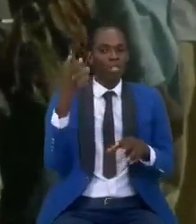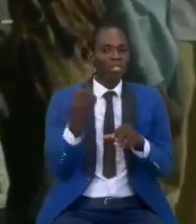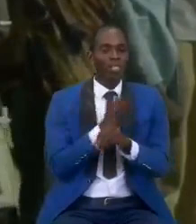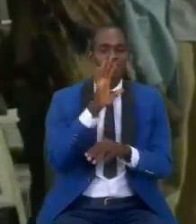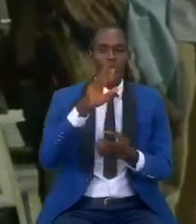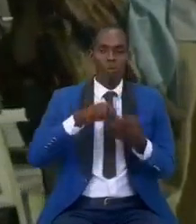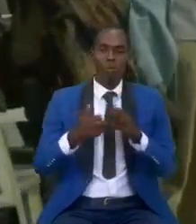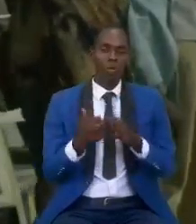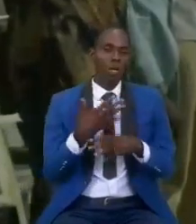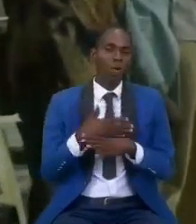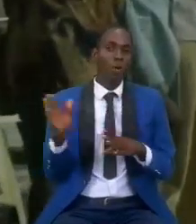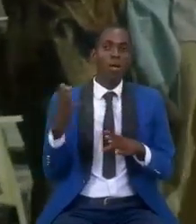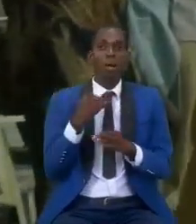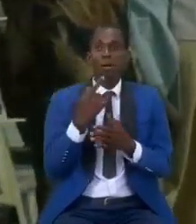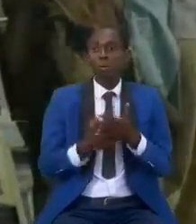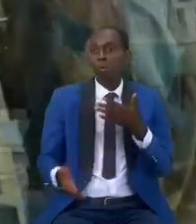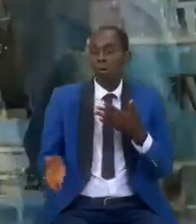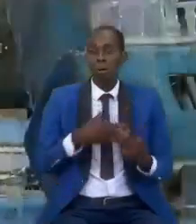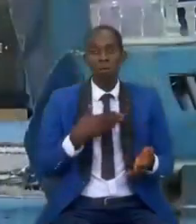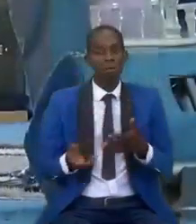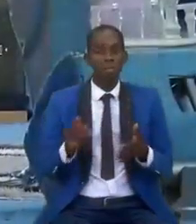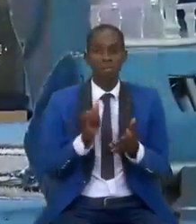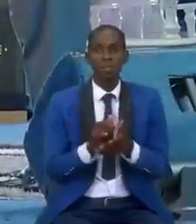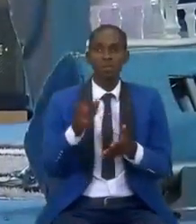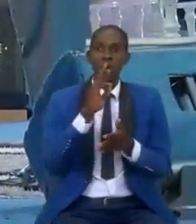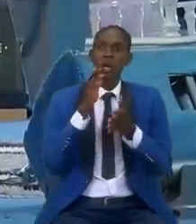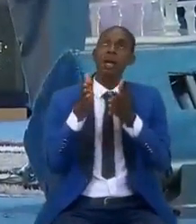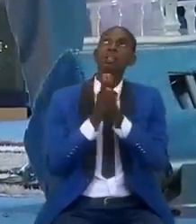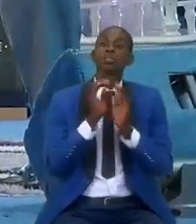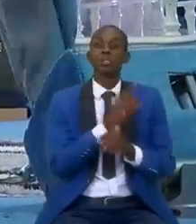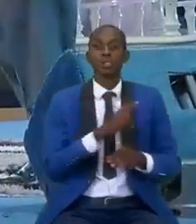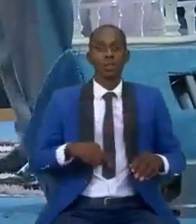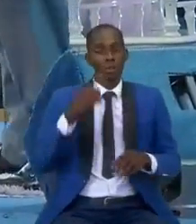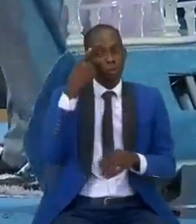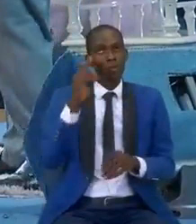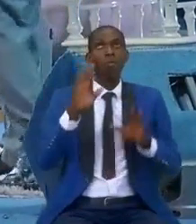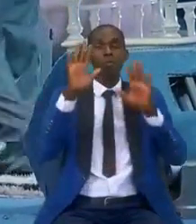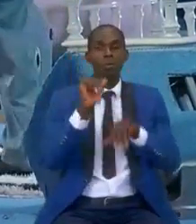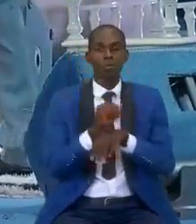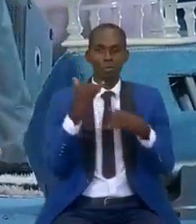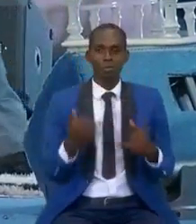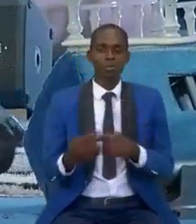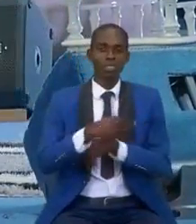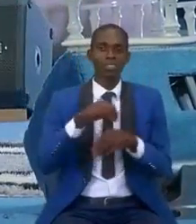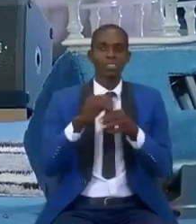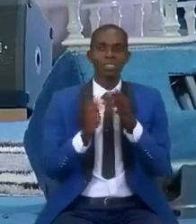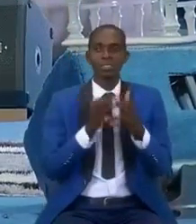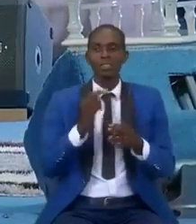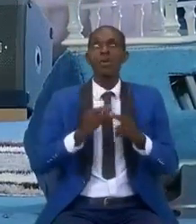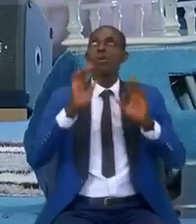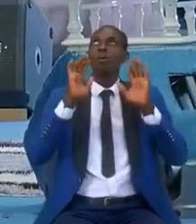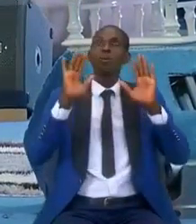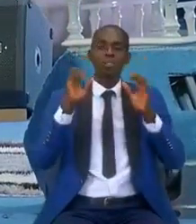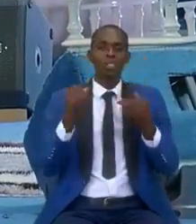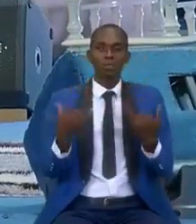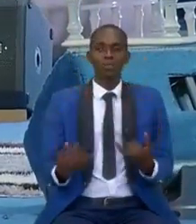for, miracle today, wonders today. And the Lord will grant you a breakthrough